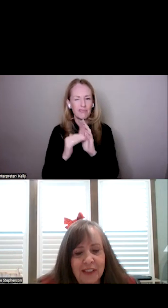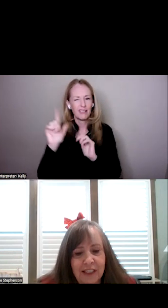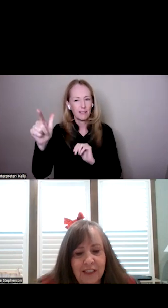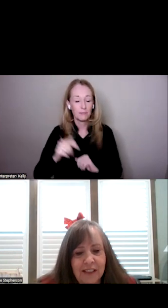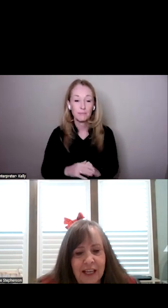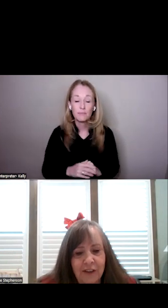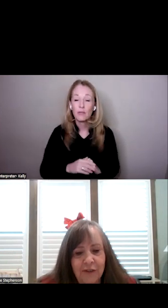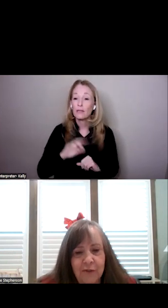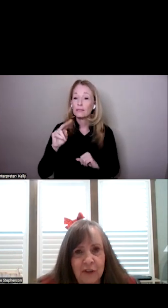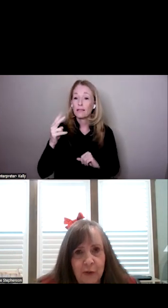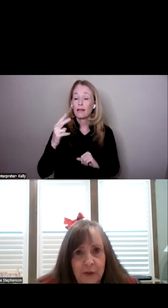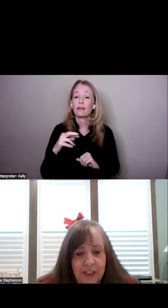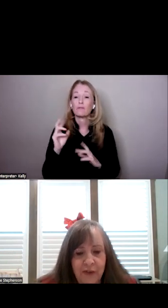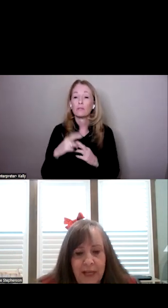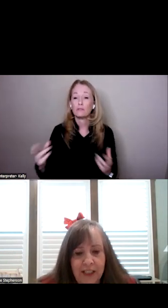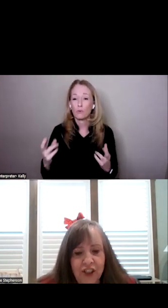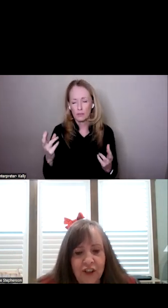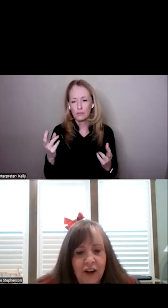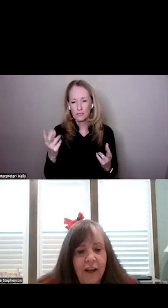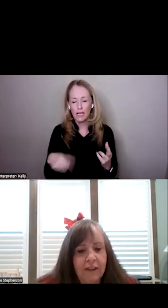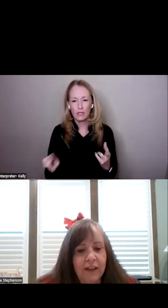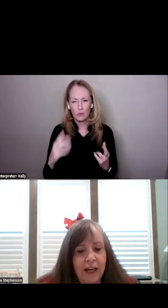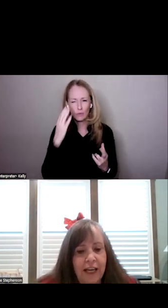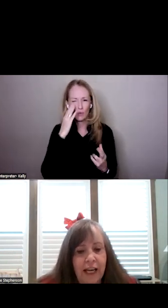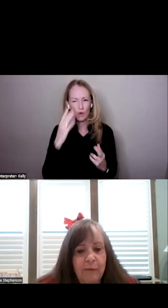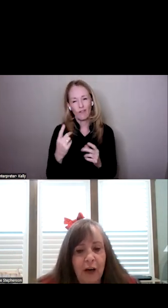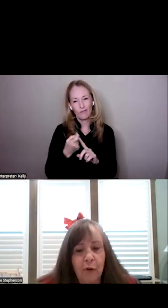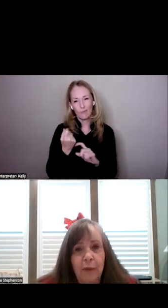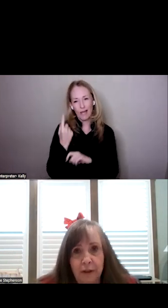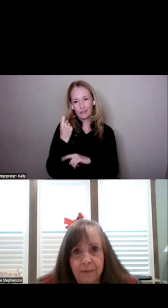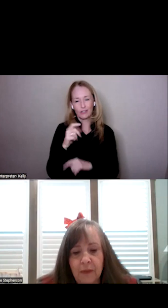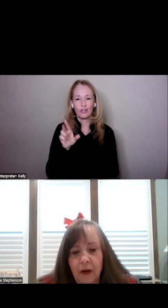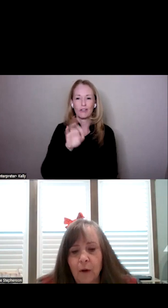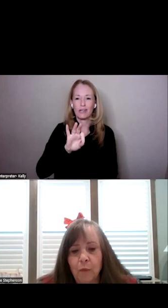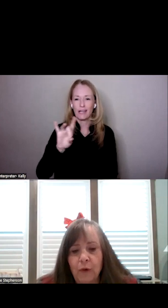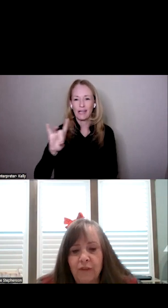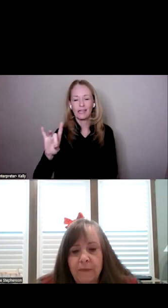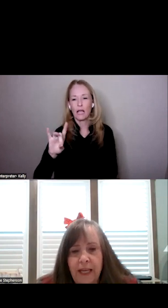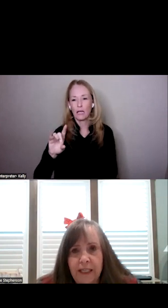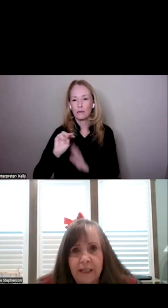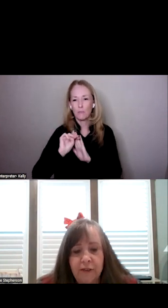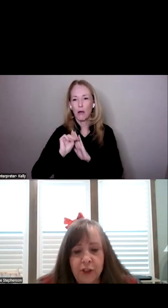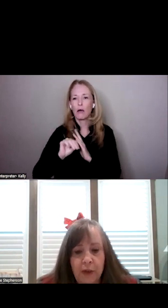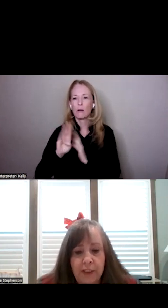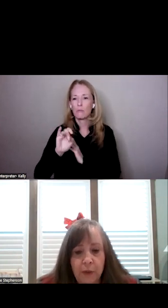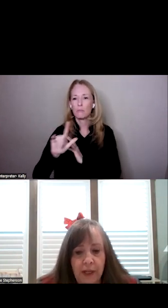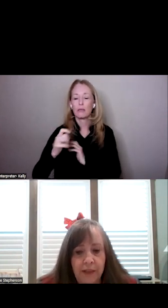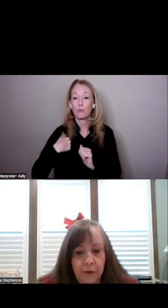resource is, and you're familiar with this from last year, the 988 model bill. We've updated it